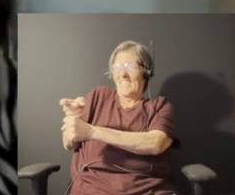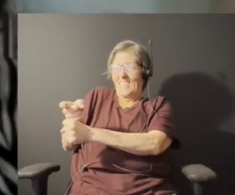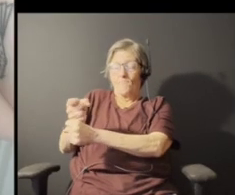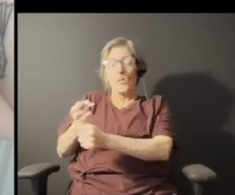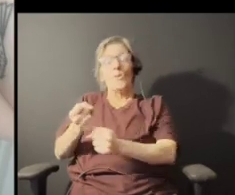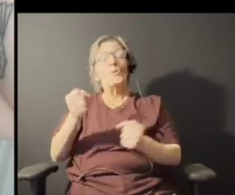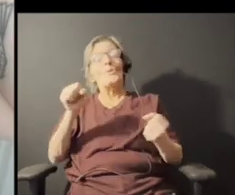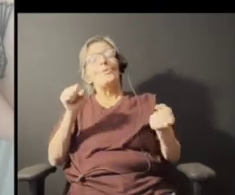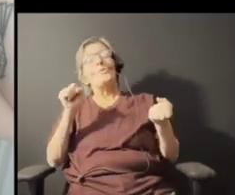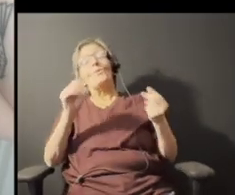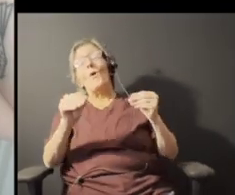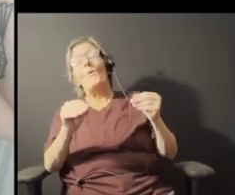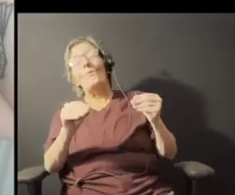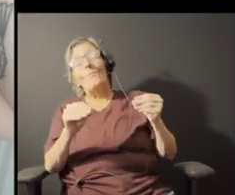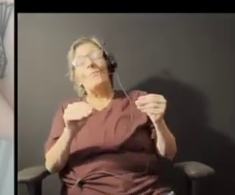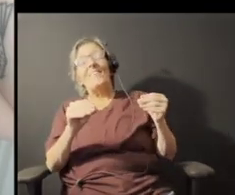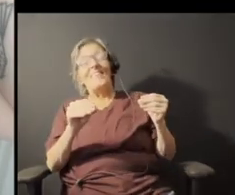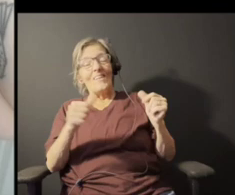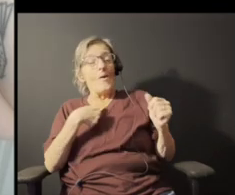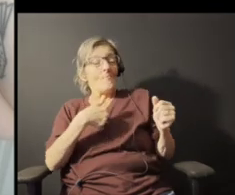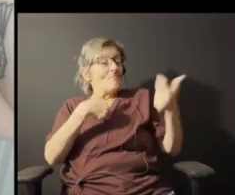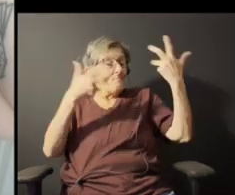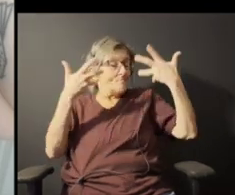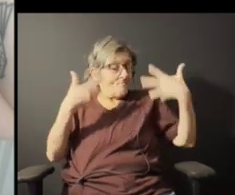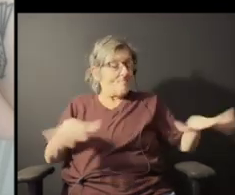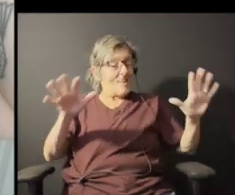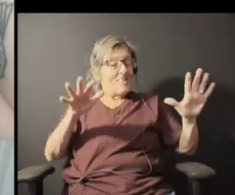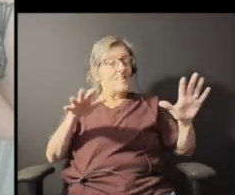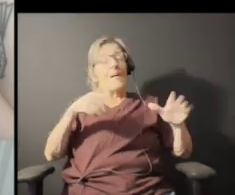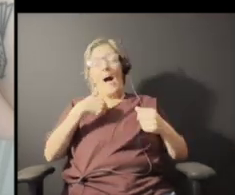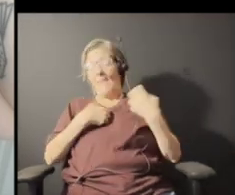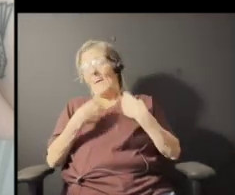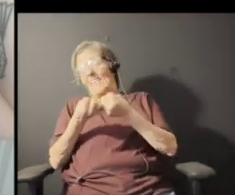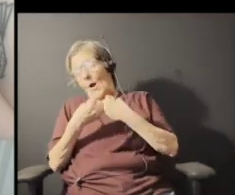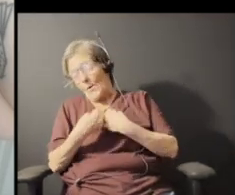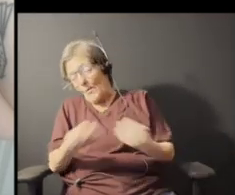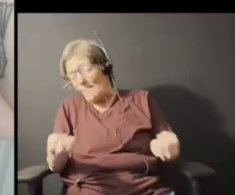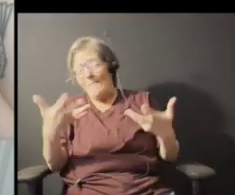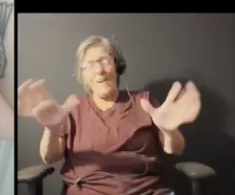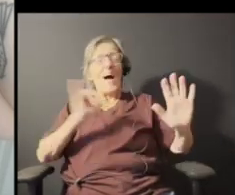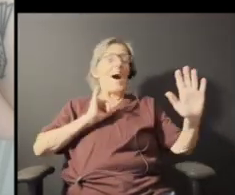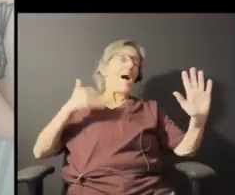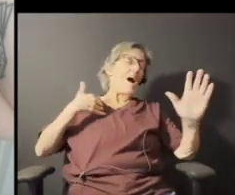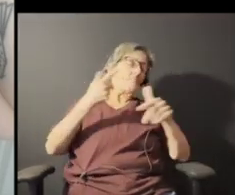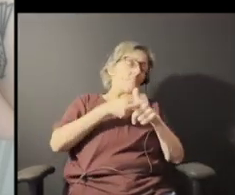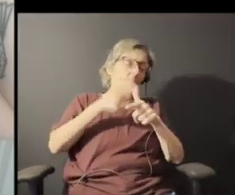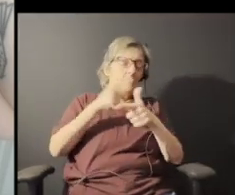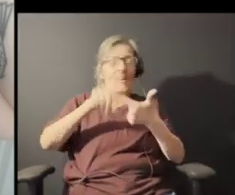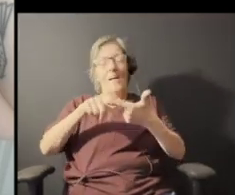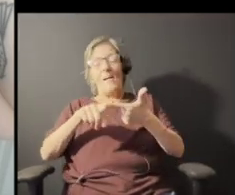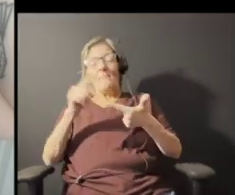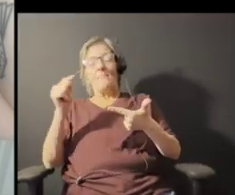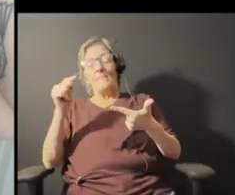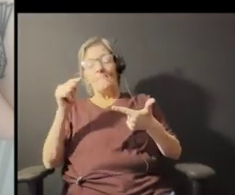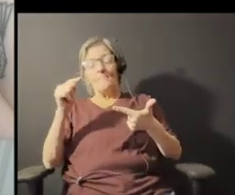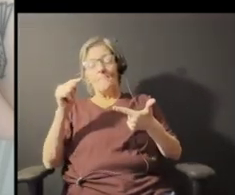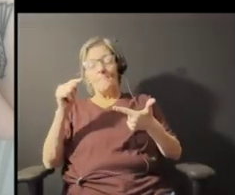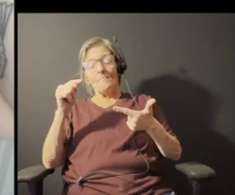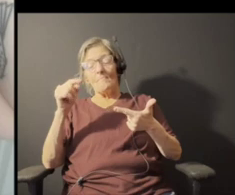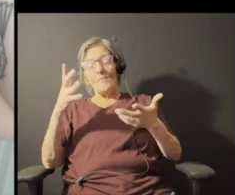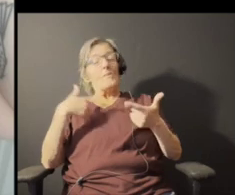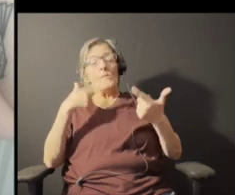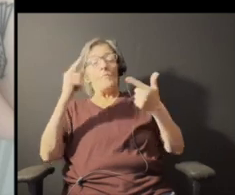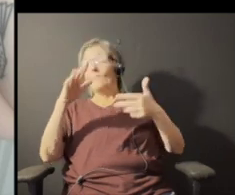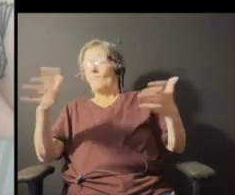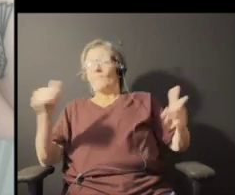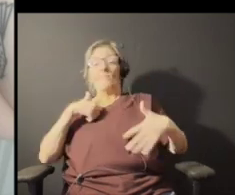And so, you know, I'd already, you know, had the equipment, and I, you